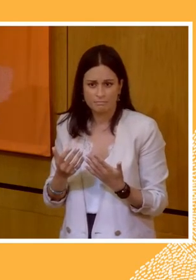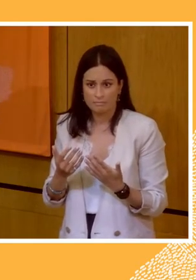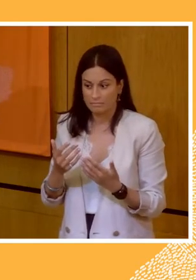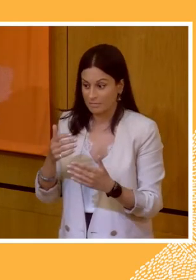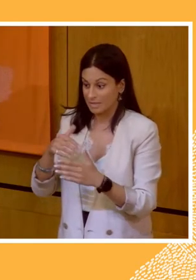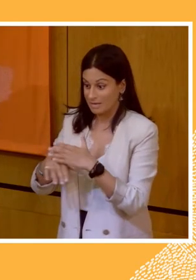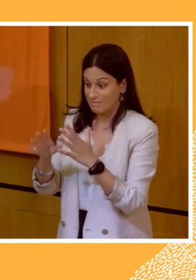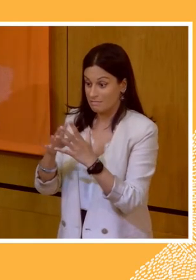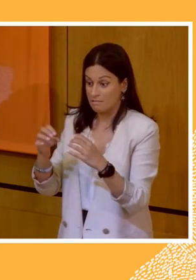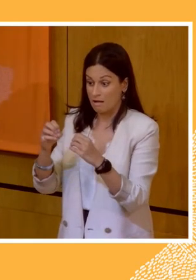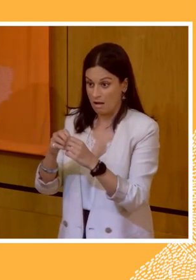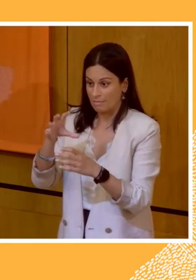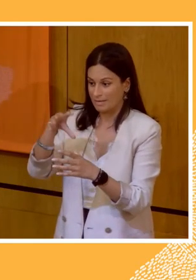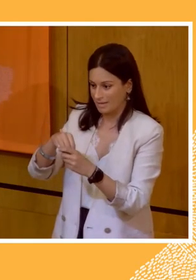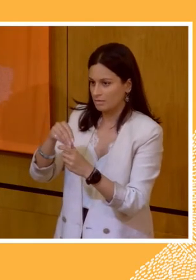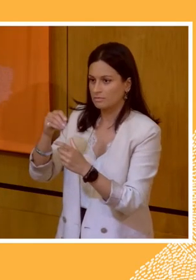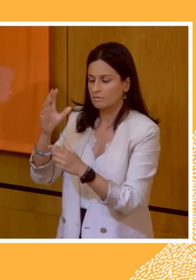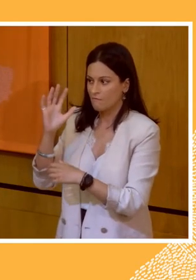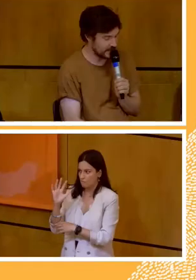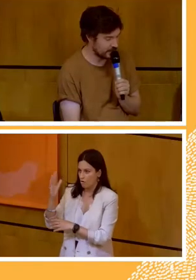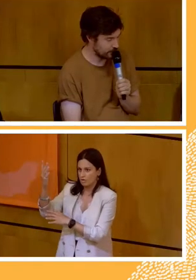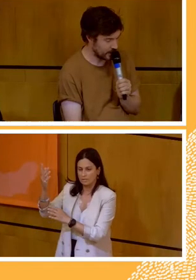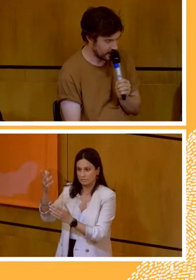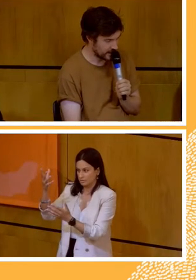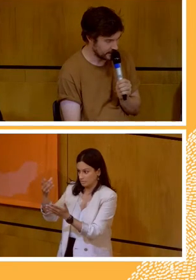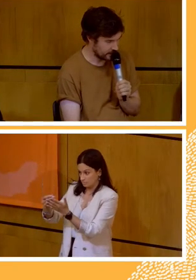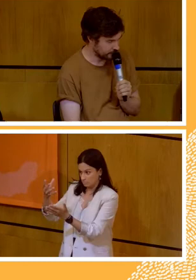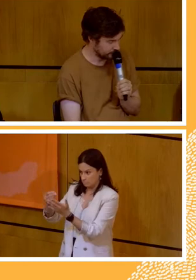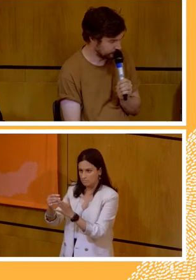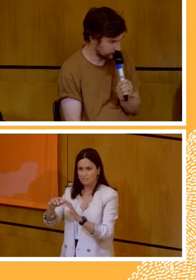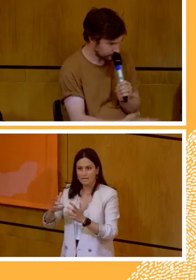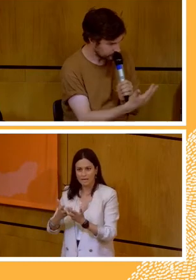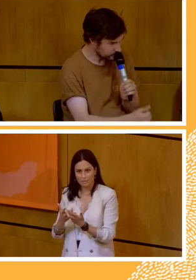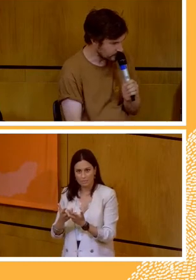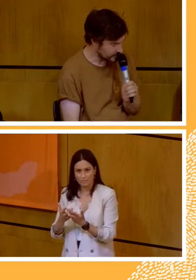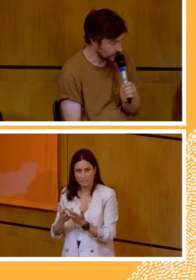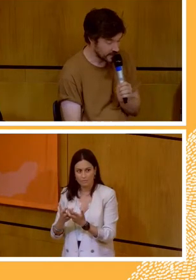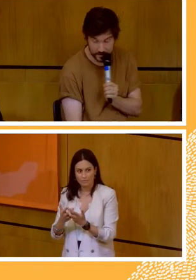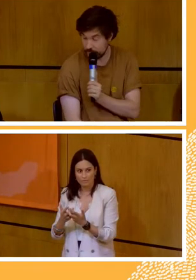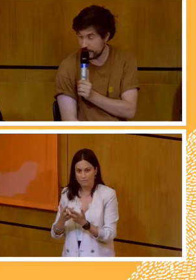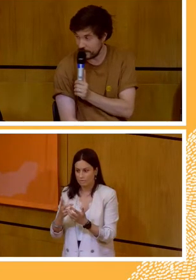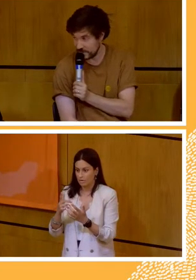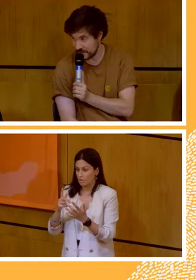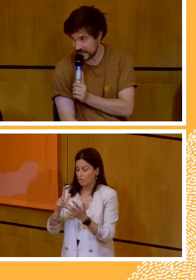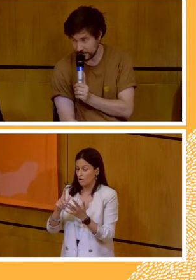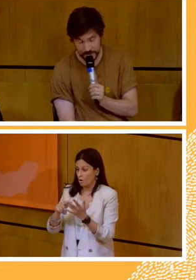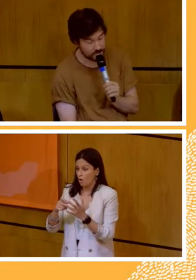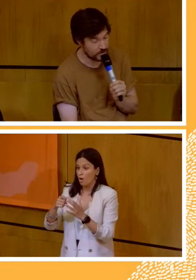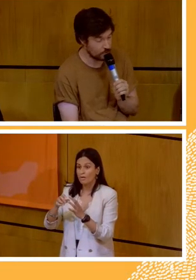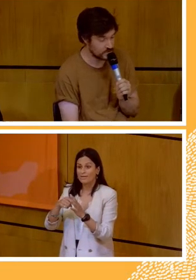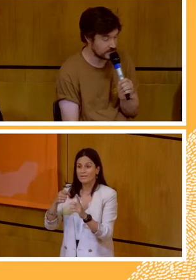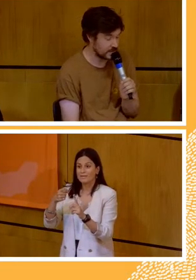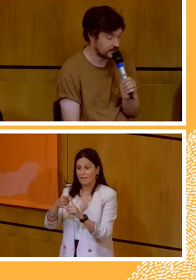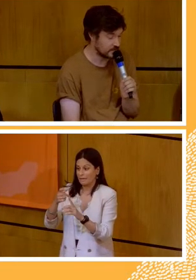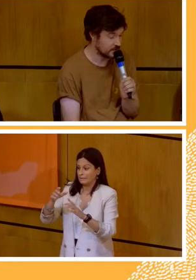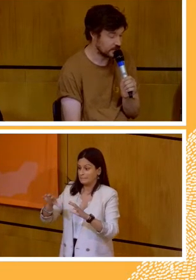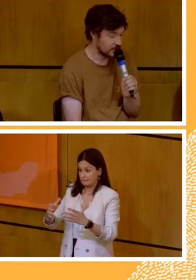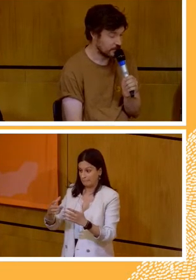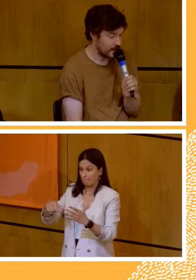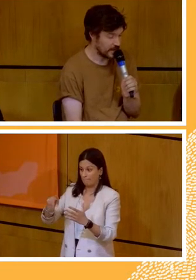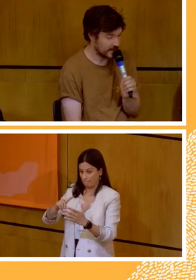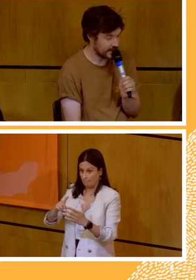in the hub and in the forest and the bees was done entirely by the Ogiek members of the team, and so it wasn't